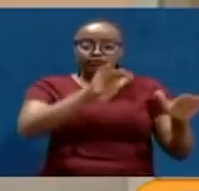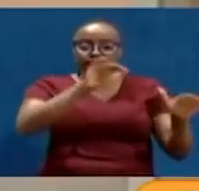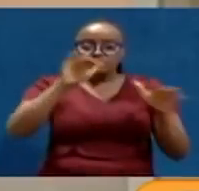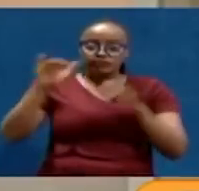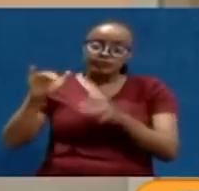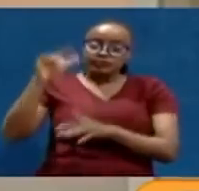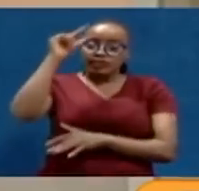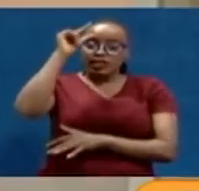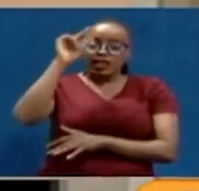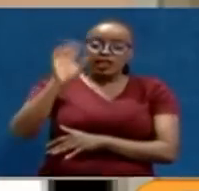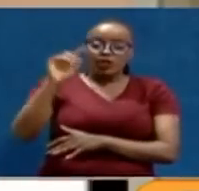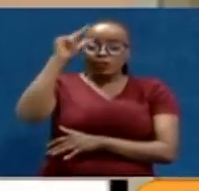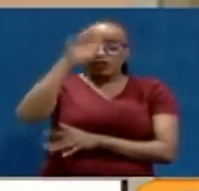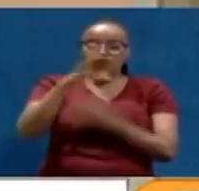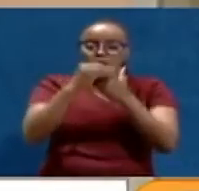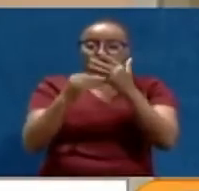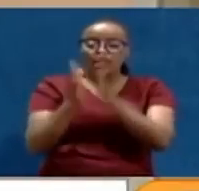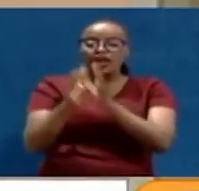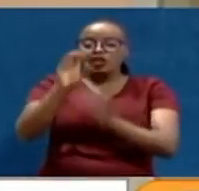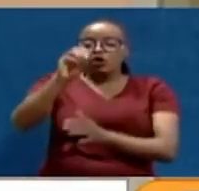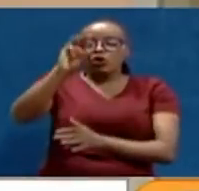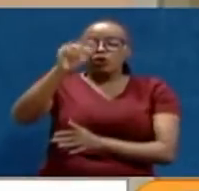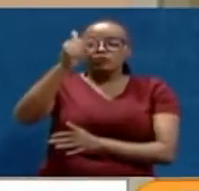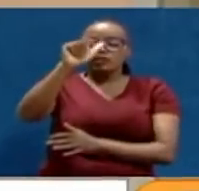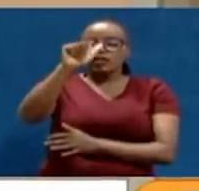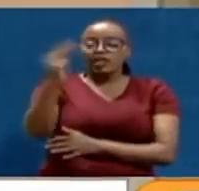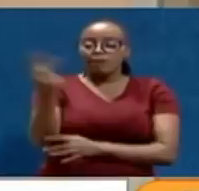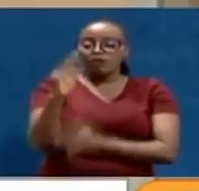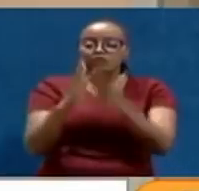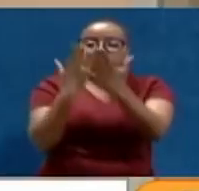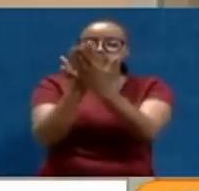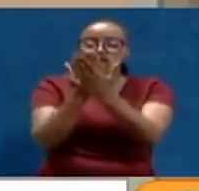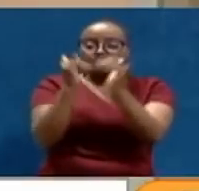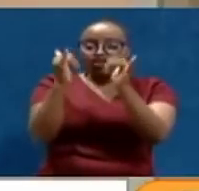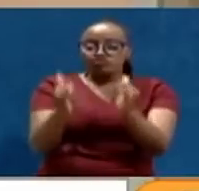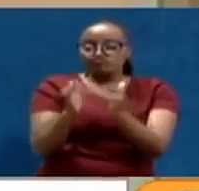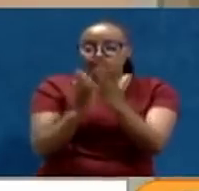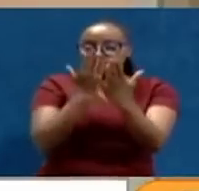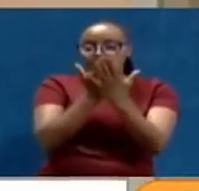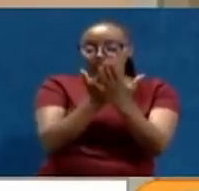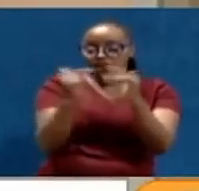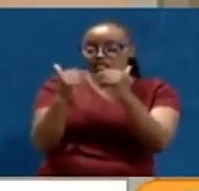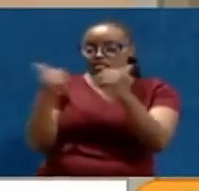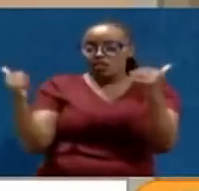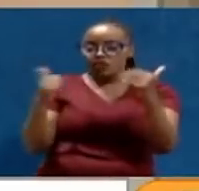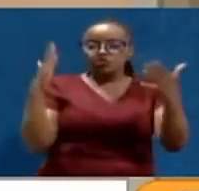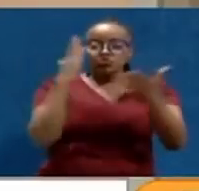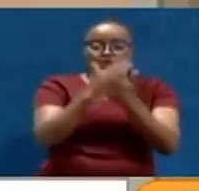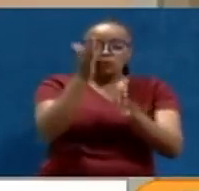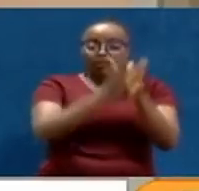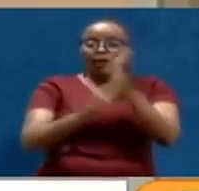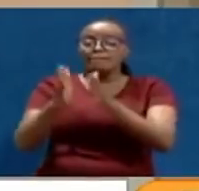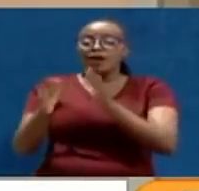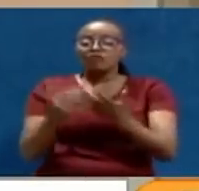Ousted Governor Mike Sonko and activist Omtatah have both filed fresh and separate applications seeking to stop